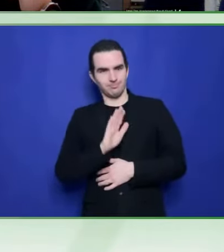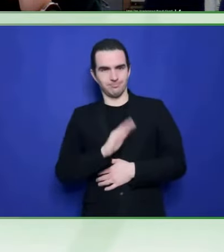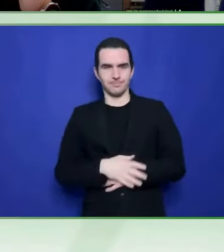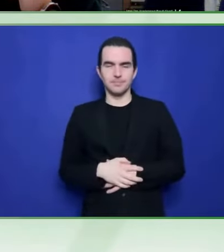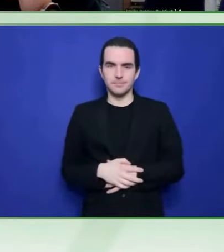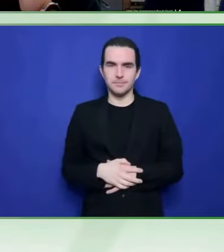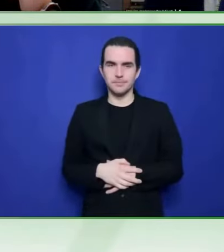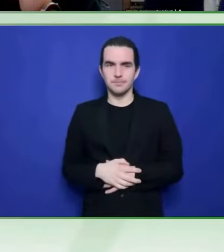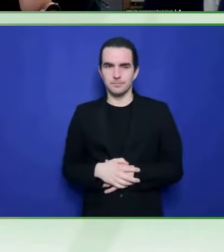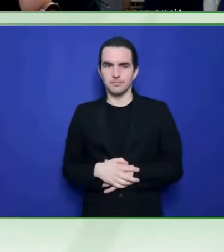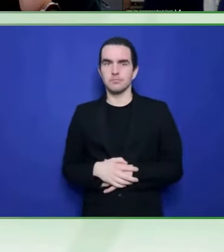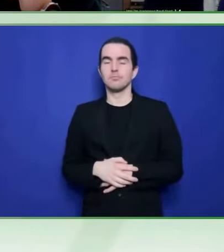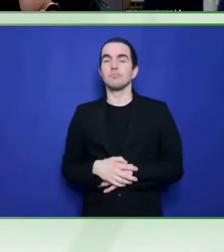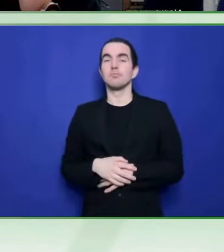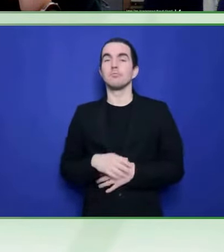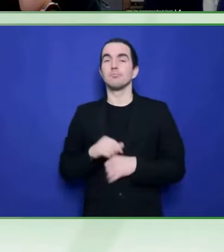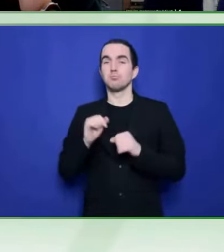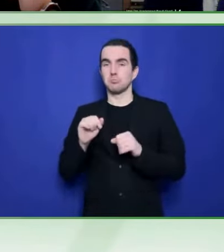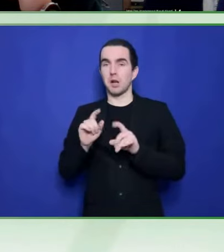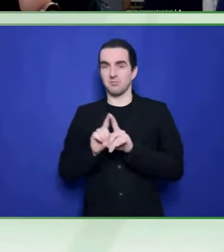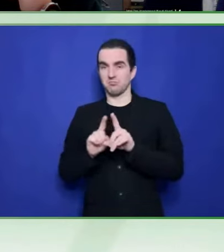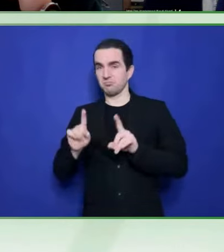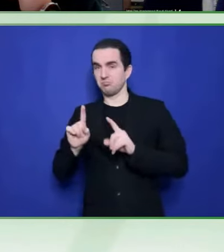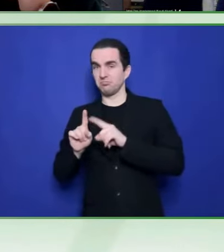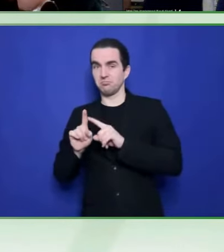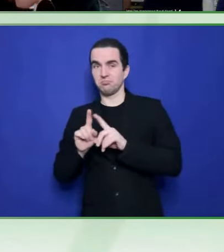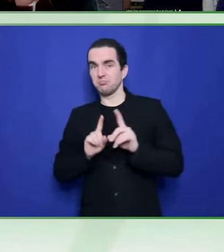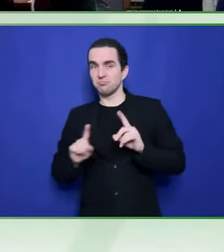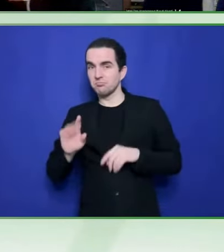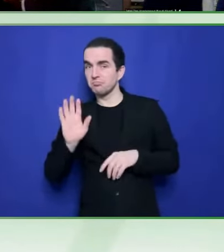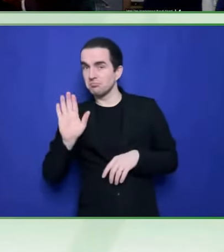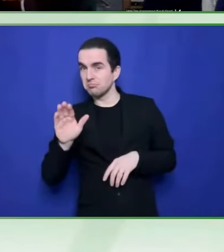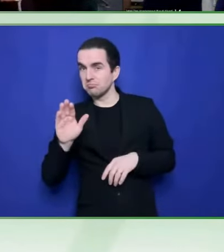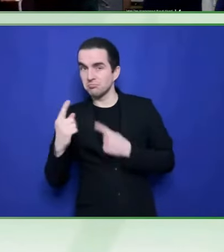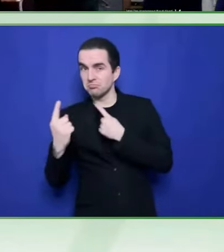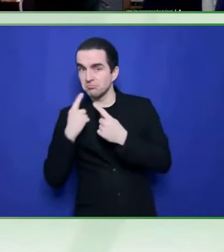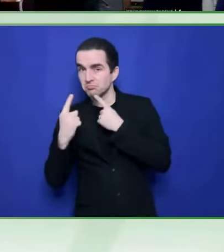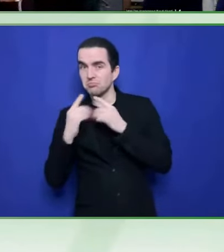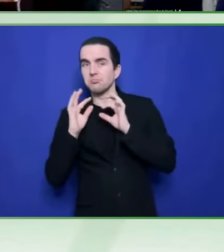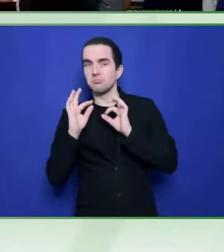Fast track. Passengers with cerebral palsy getting premium service.